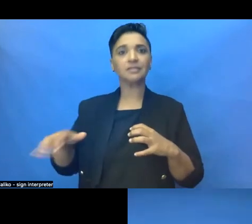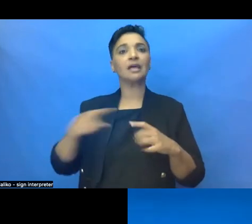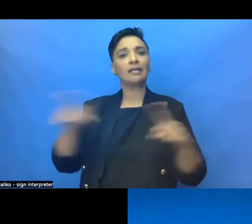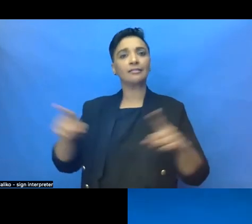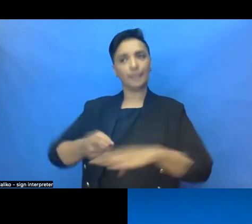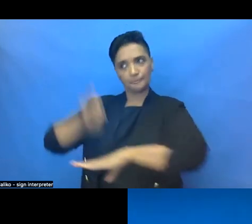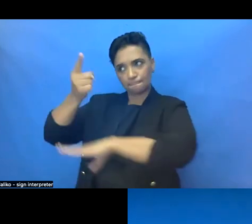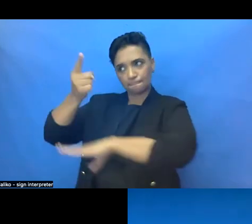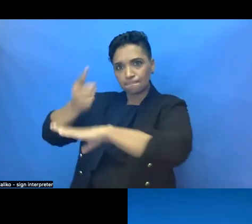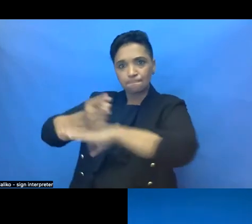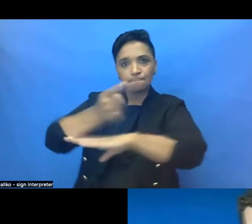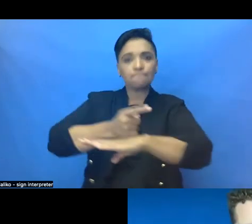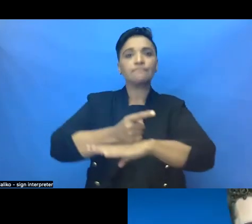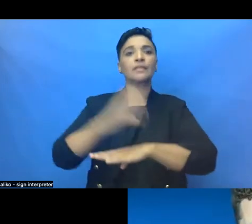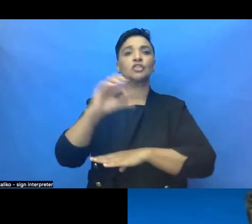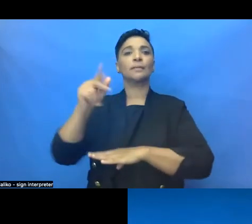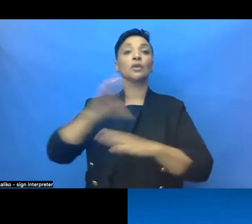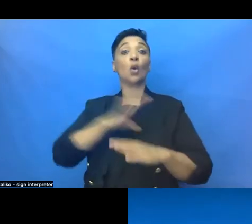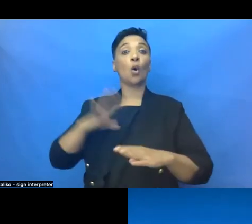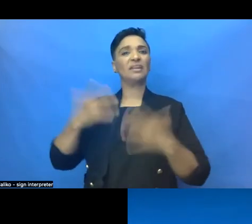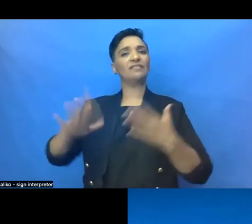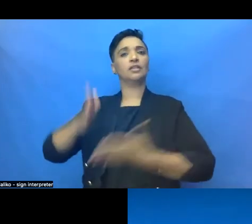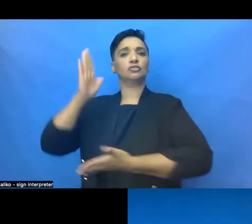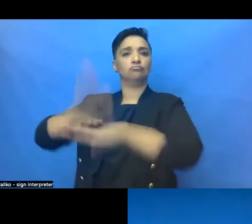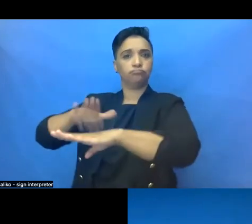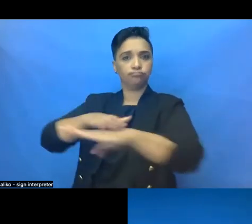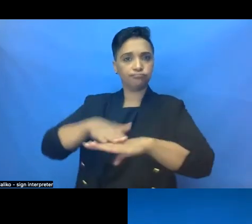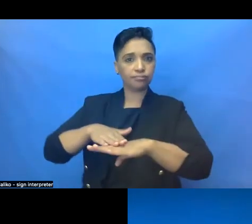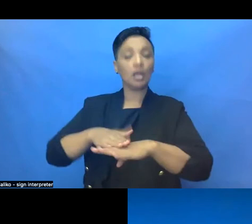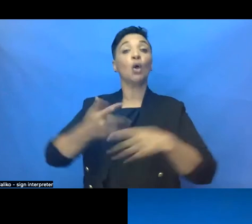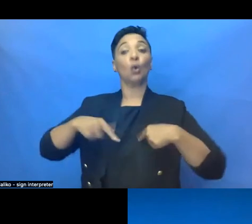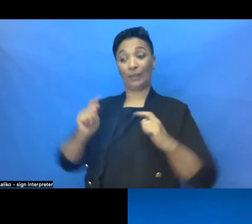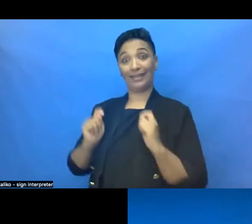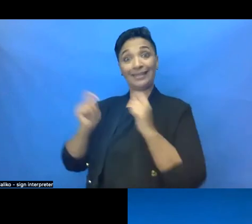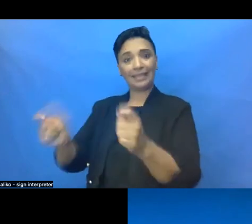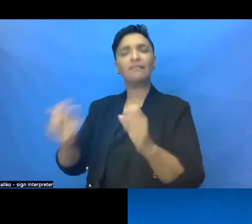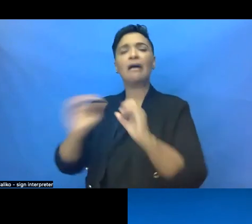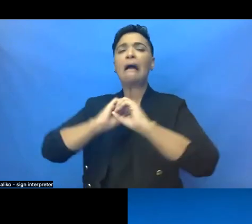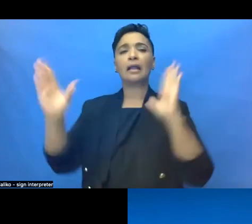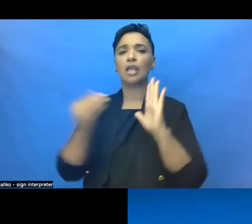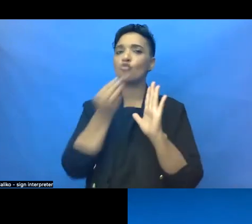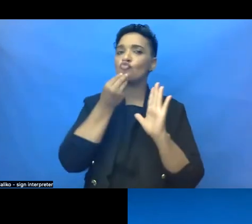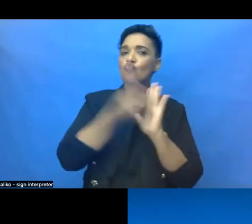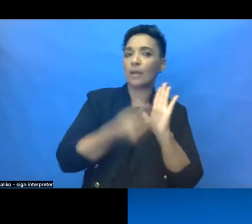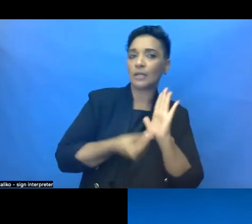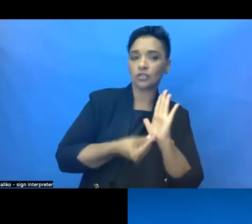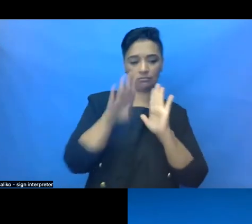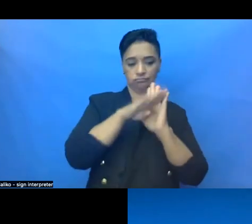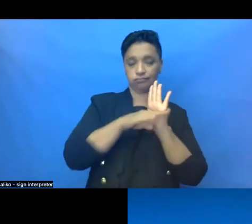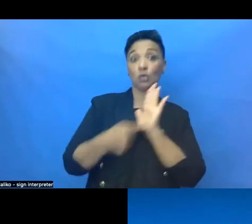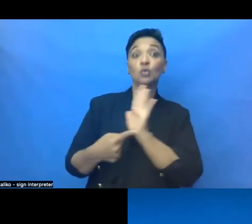the CRPD committee, and we provided them with very clearly with the recommendations to